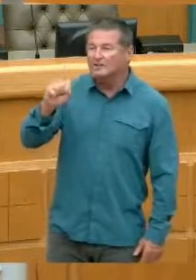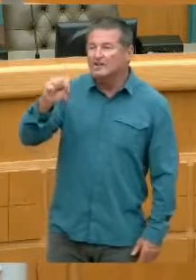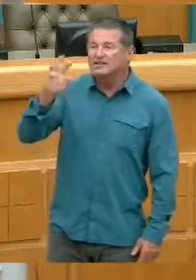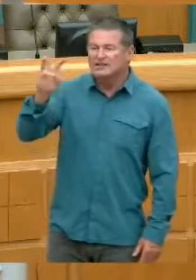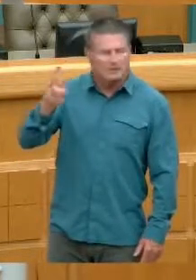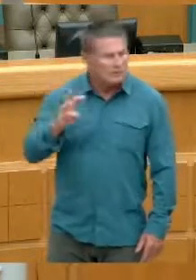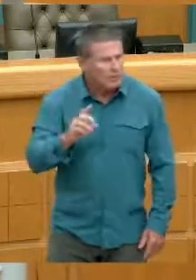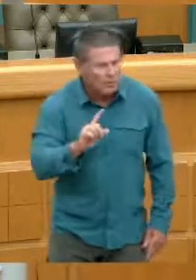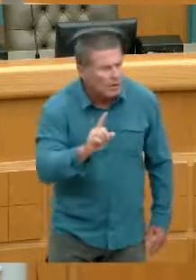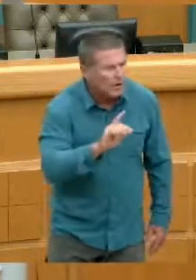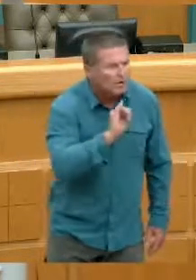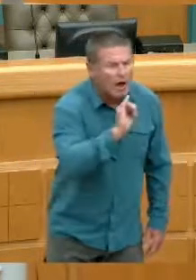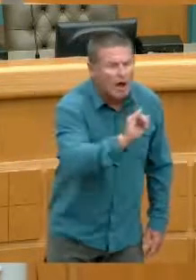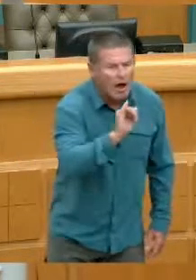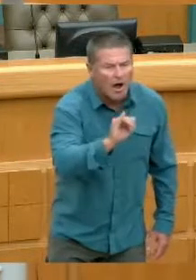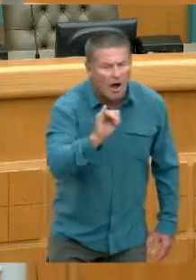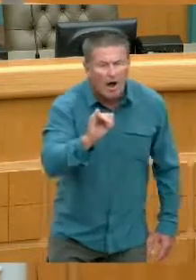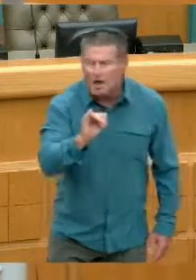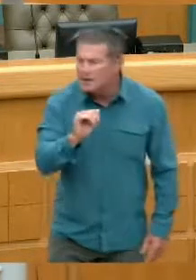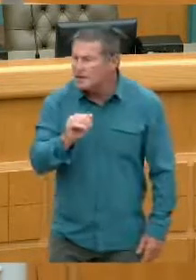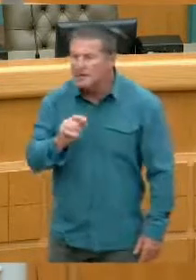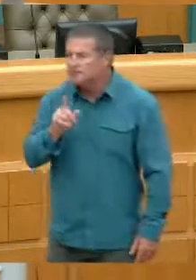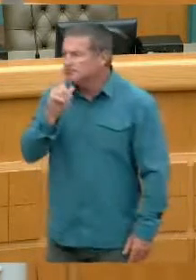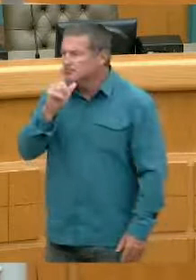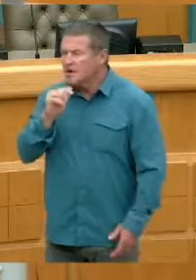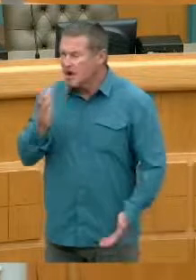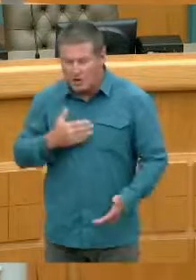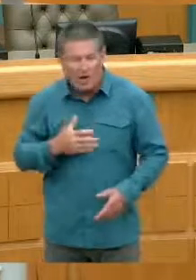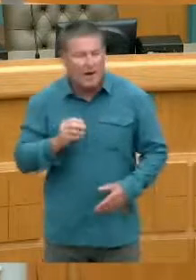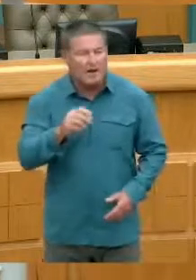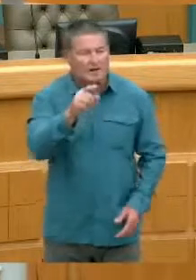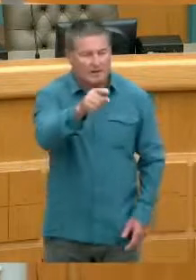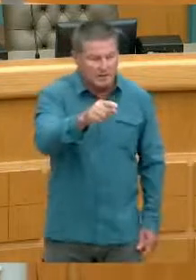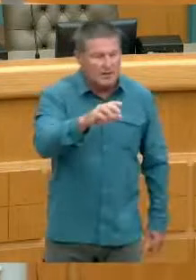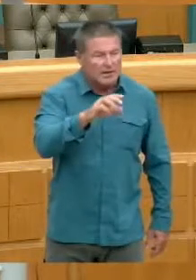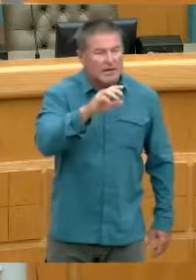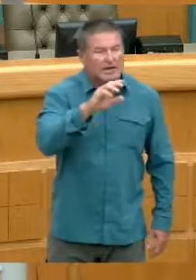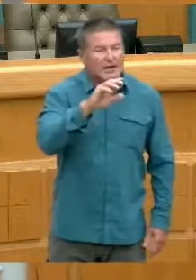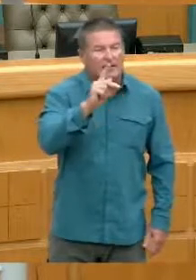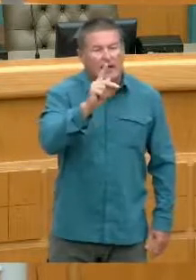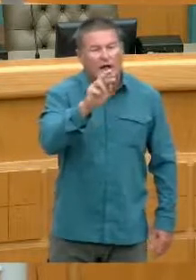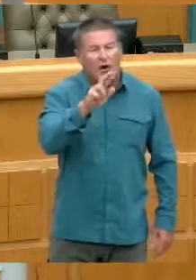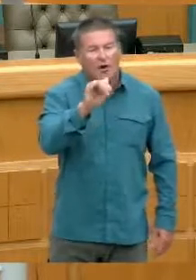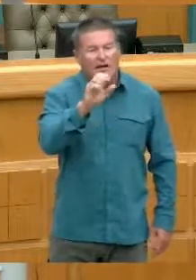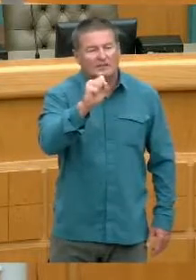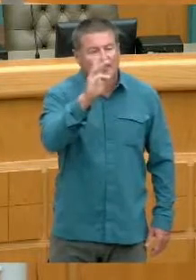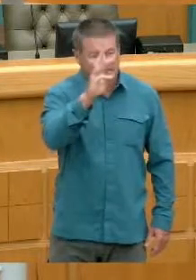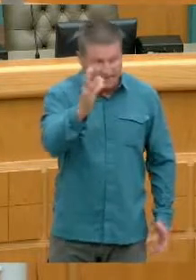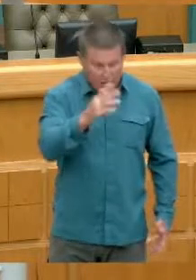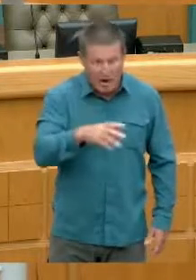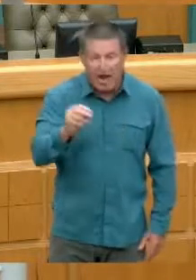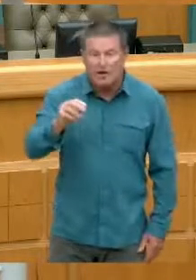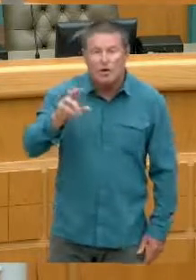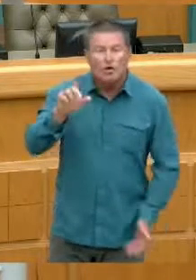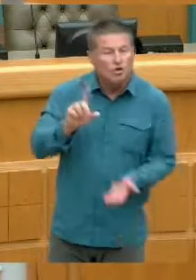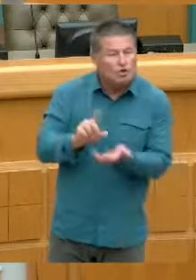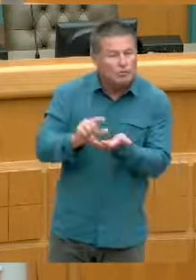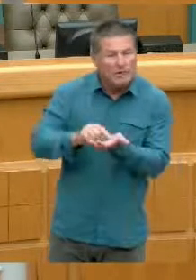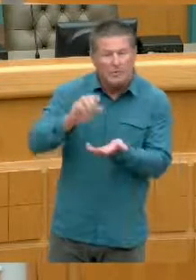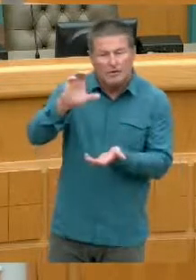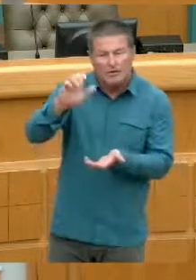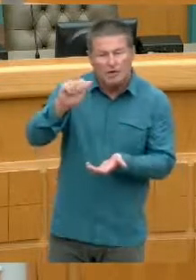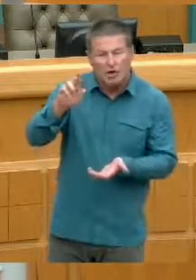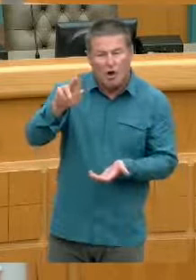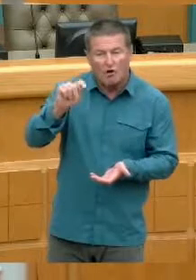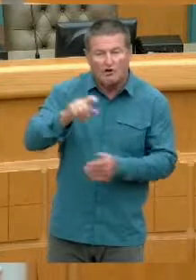KIII today, but we got Chris Six and the Caller Times. So thank you for being here today. Today, myself is going to present